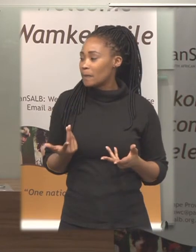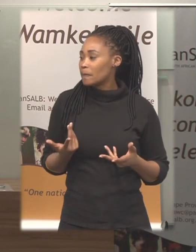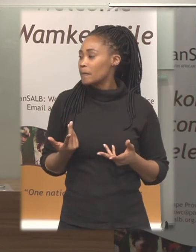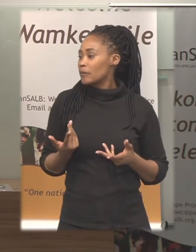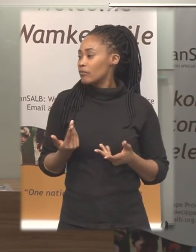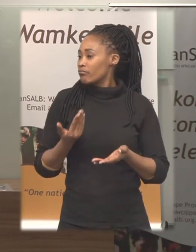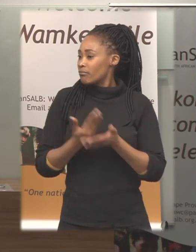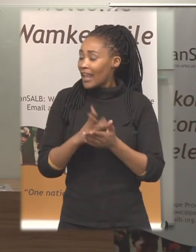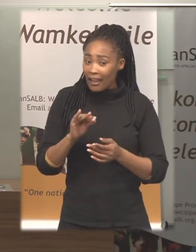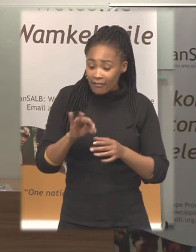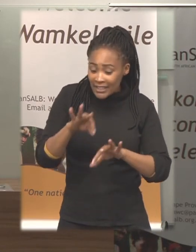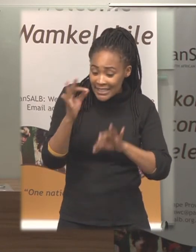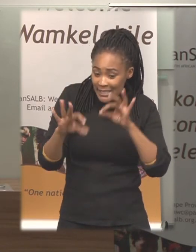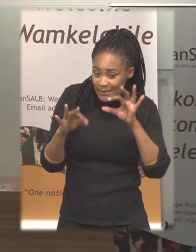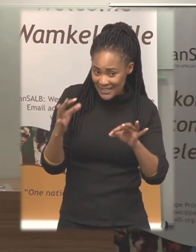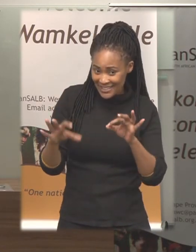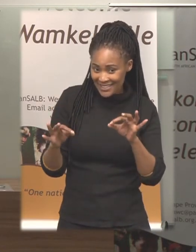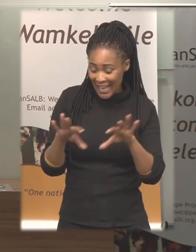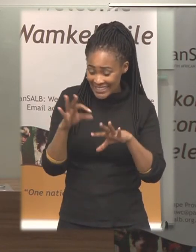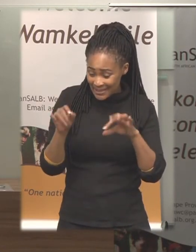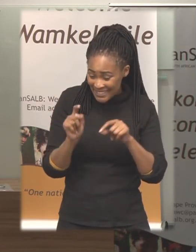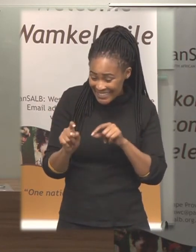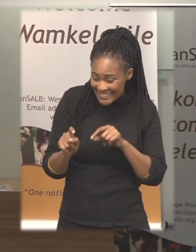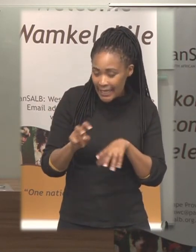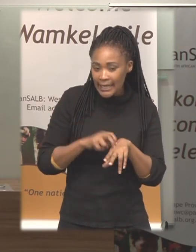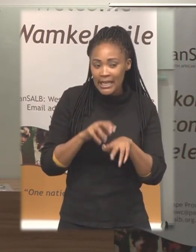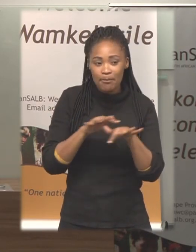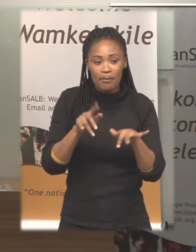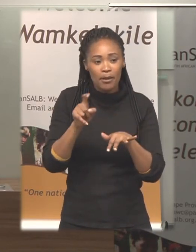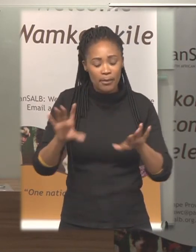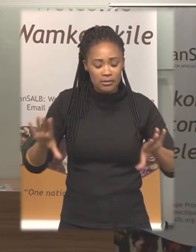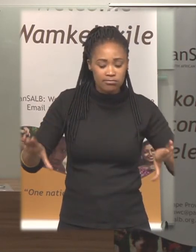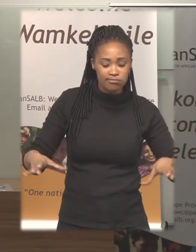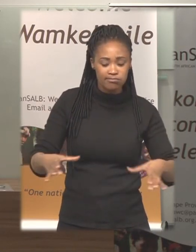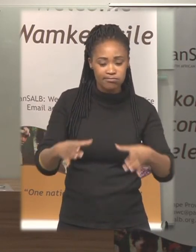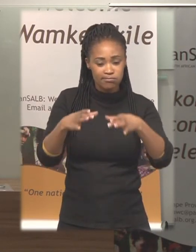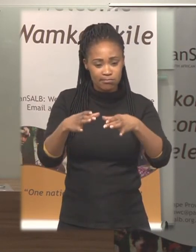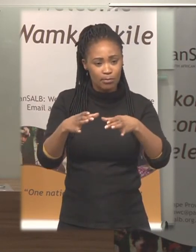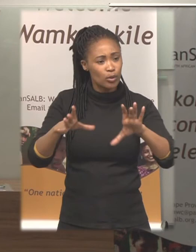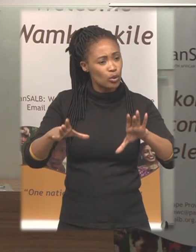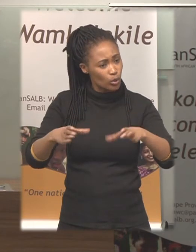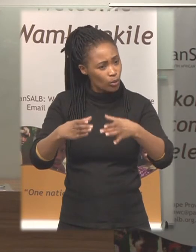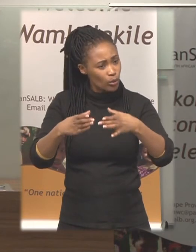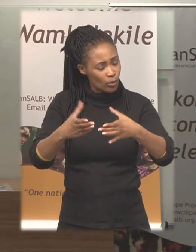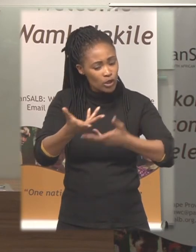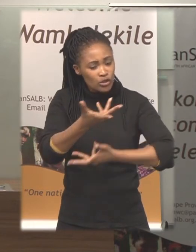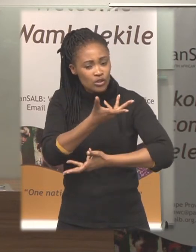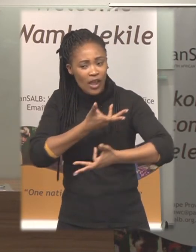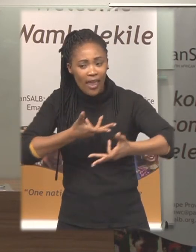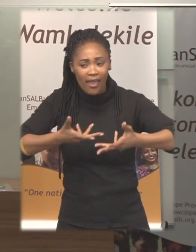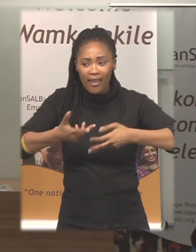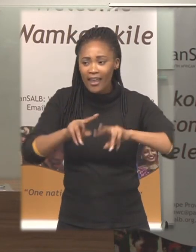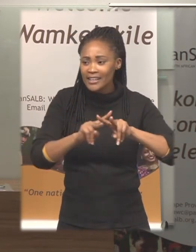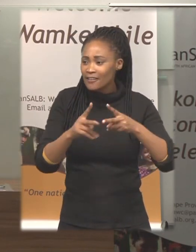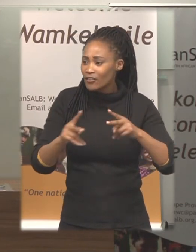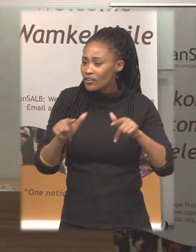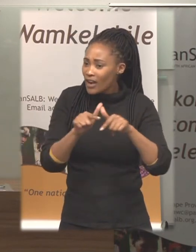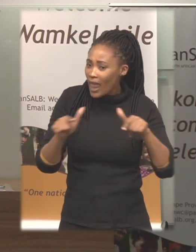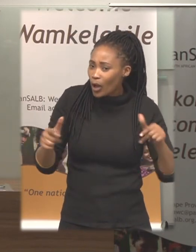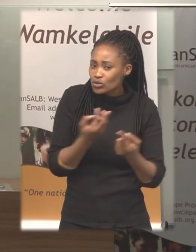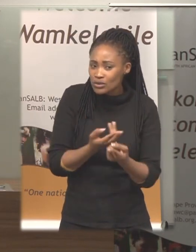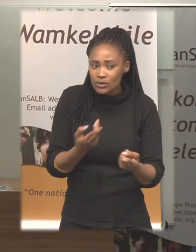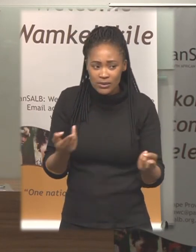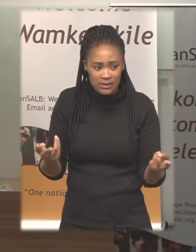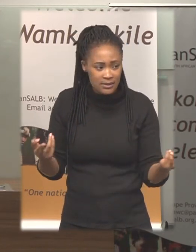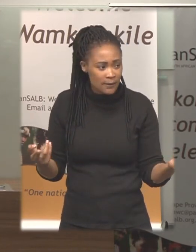we can have assessments which require people to come together in groups where they share different language resources, because they